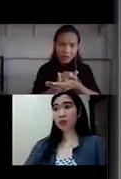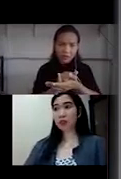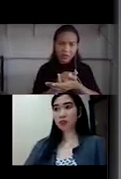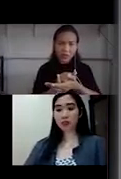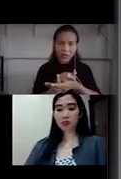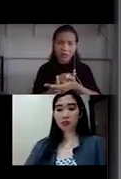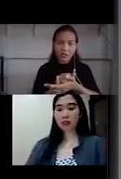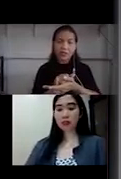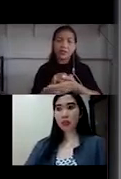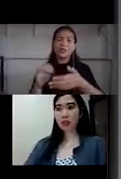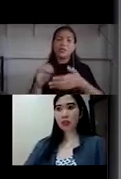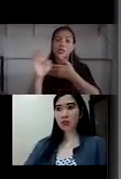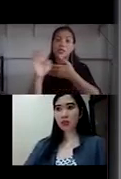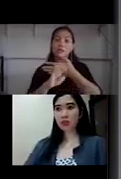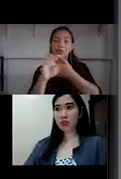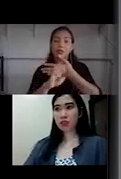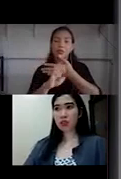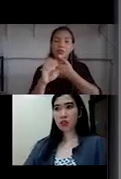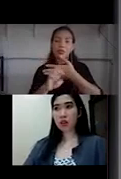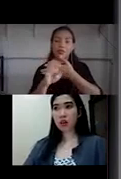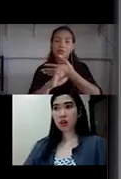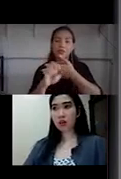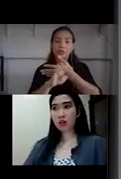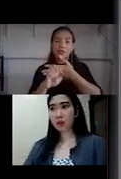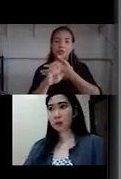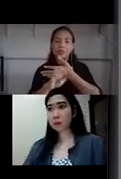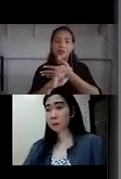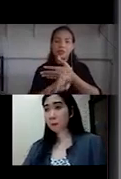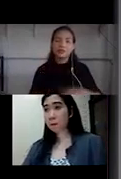library.edu.ph. Ayan yung